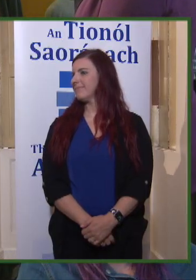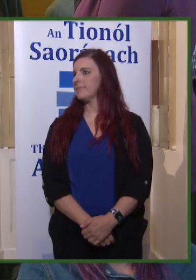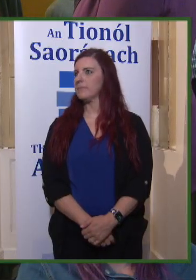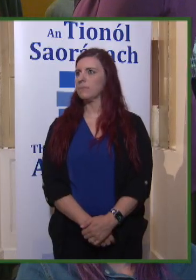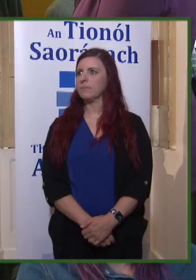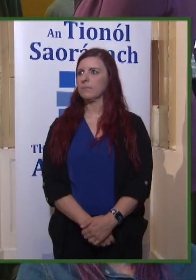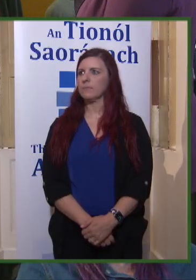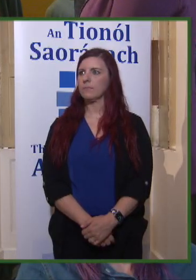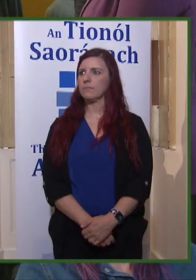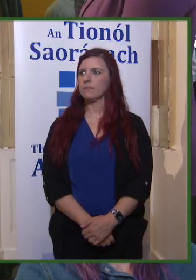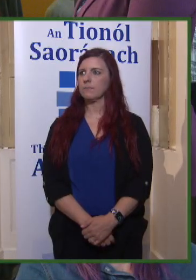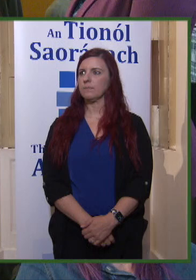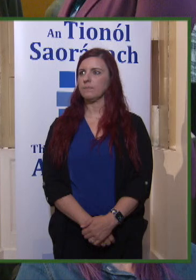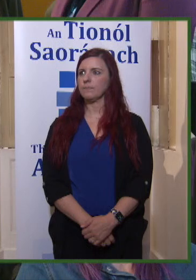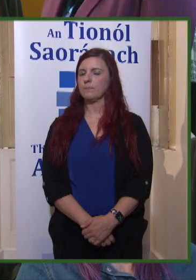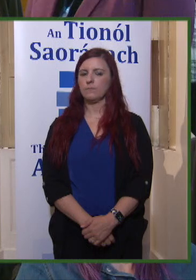I have a number in my head.